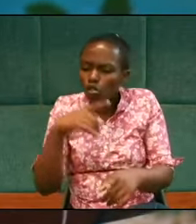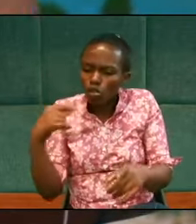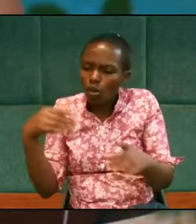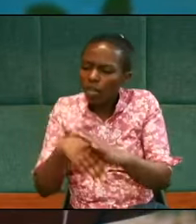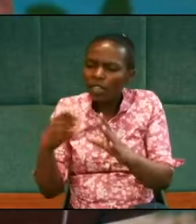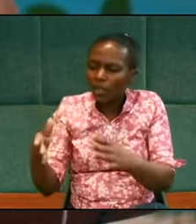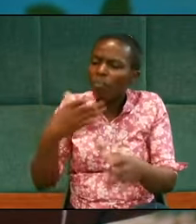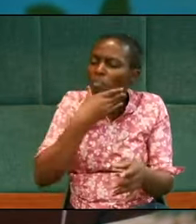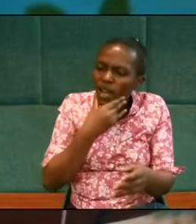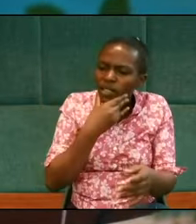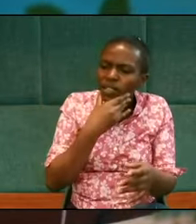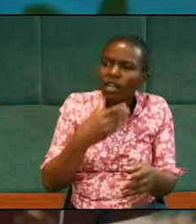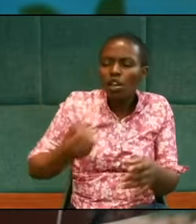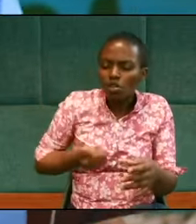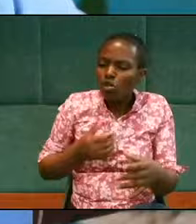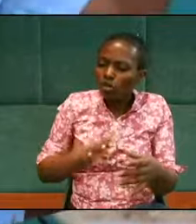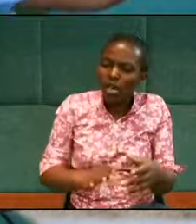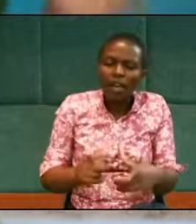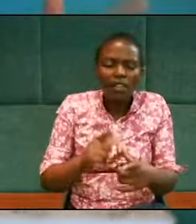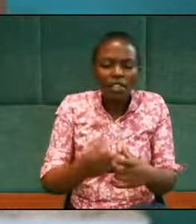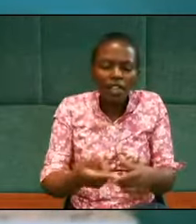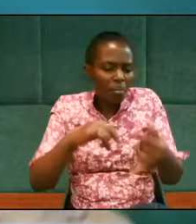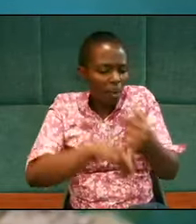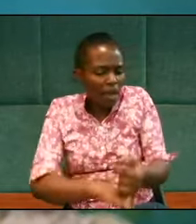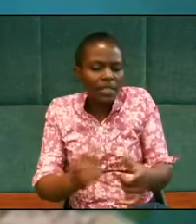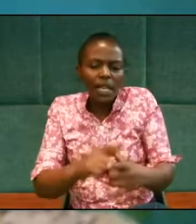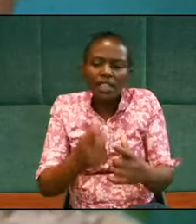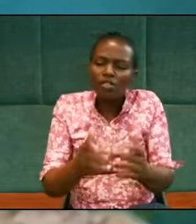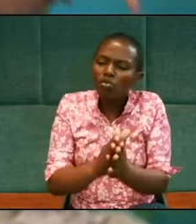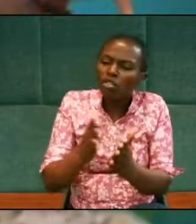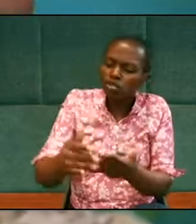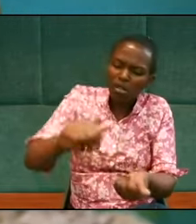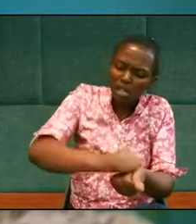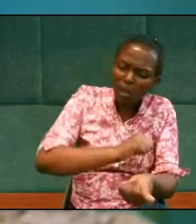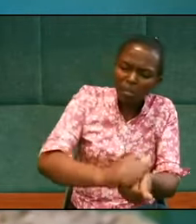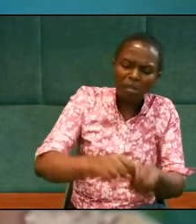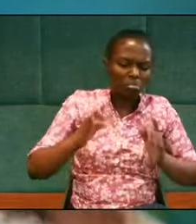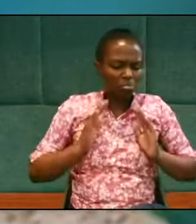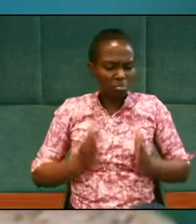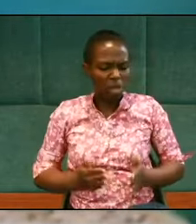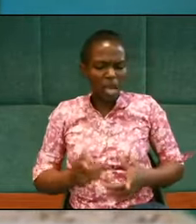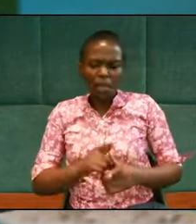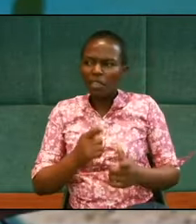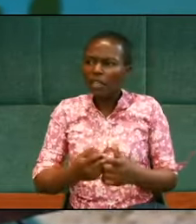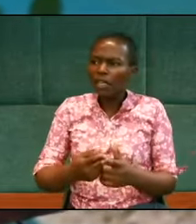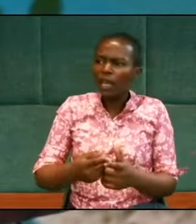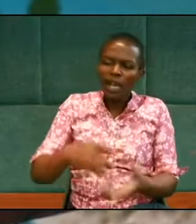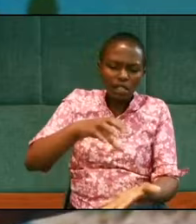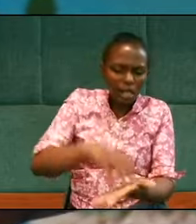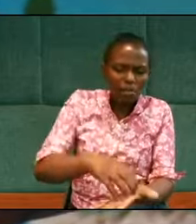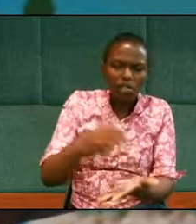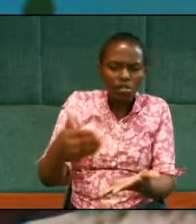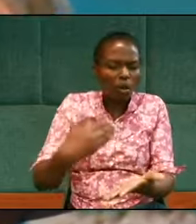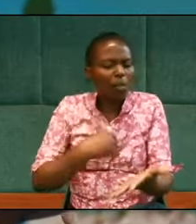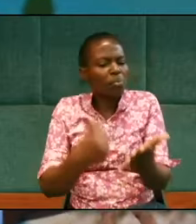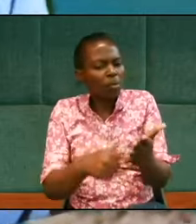Some of us, we are damaged. We go to marry with our damaged personalities and we damage someone else's son or someone else's daughter.